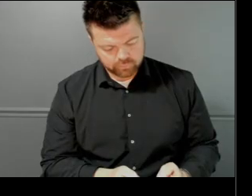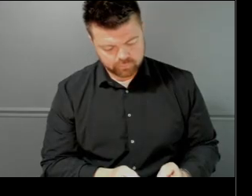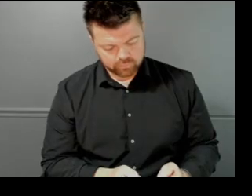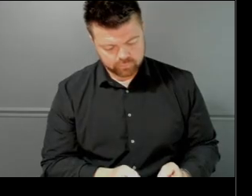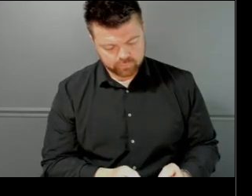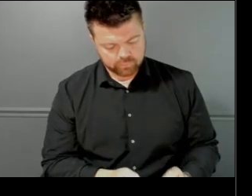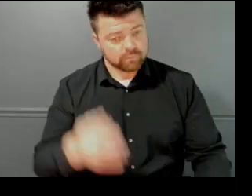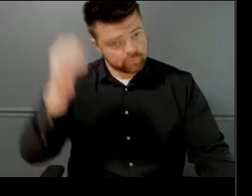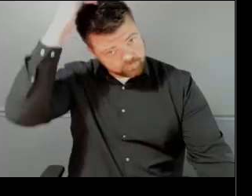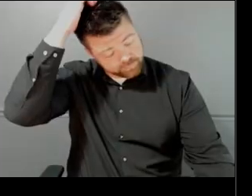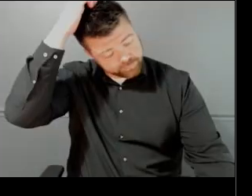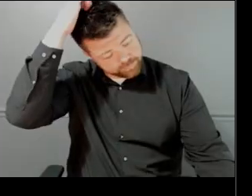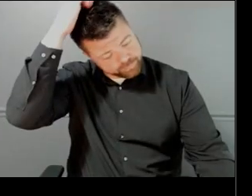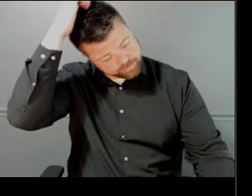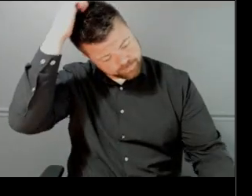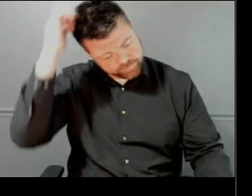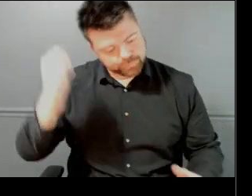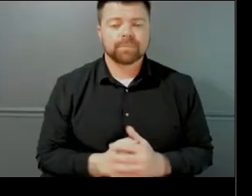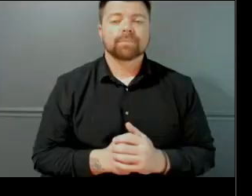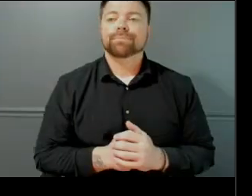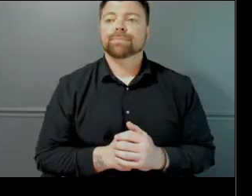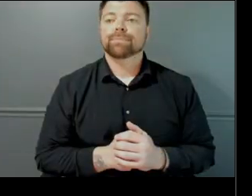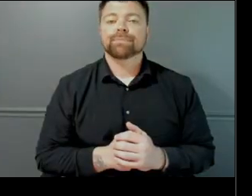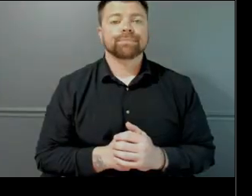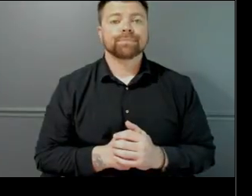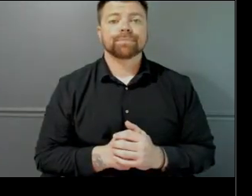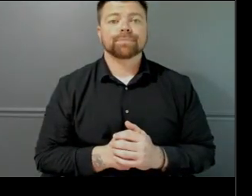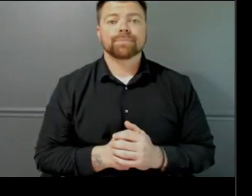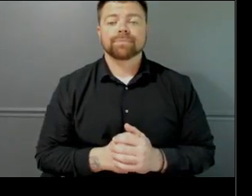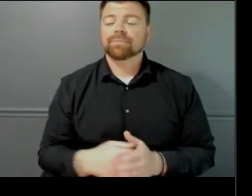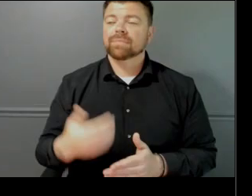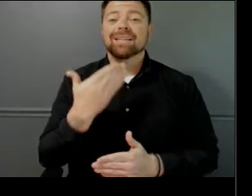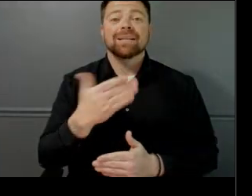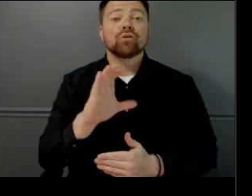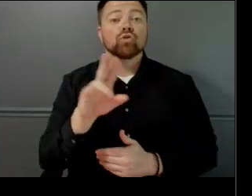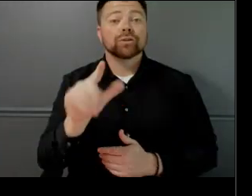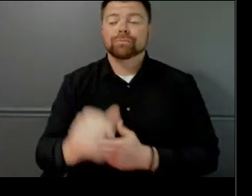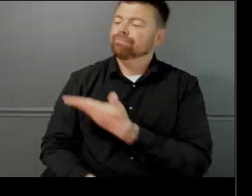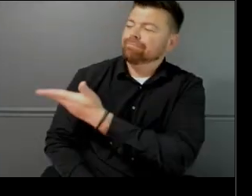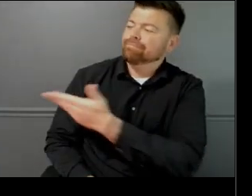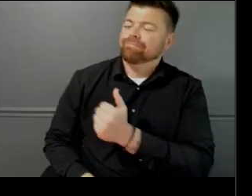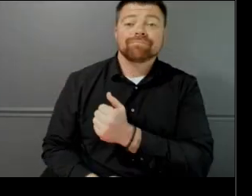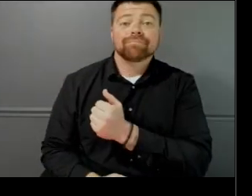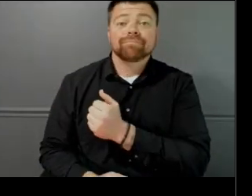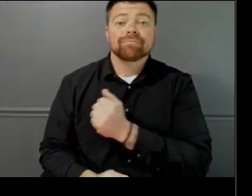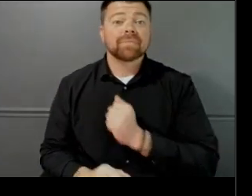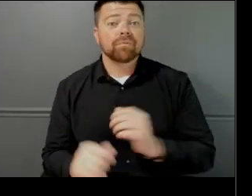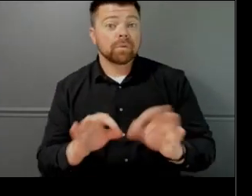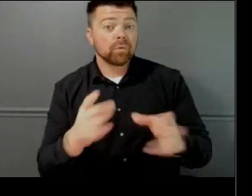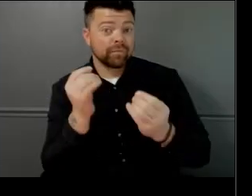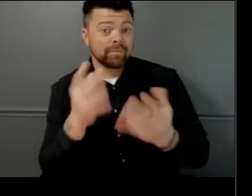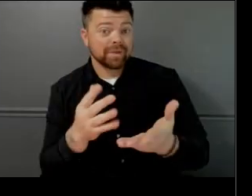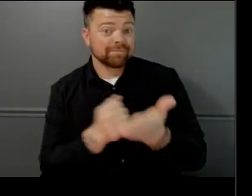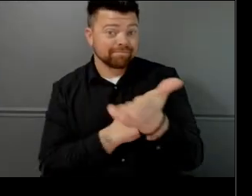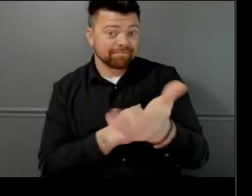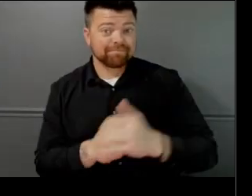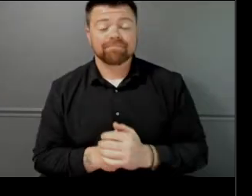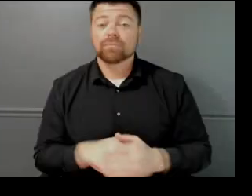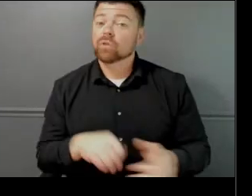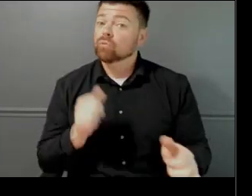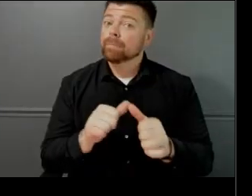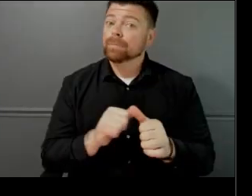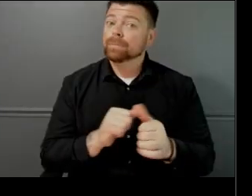All right, go ahead and close this poll. Thank you so much. And back to you, Crystal, for the key takeaways. Thank